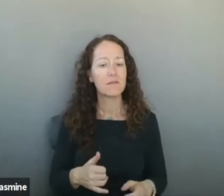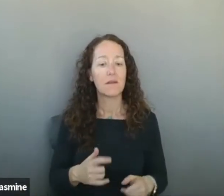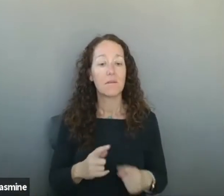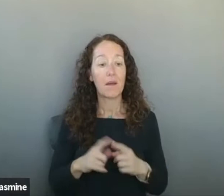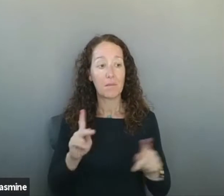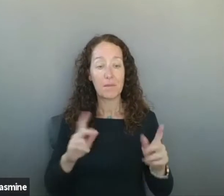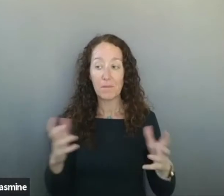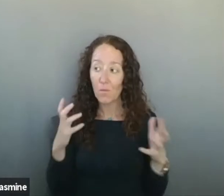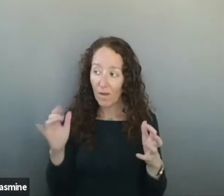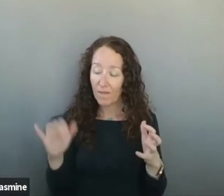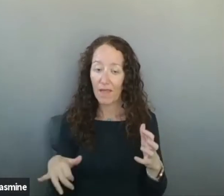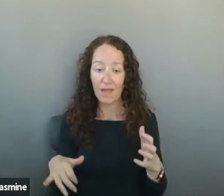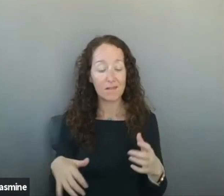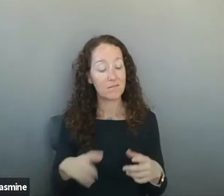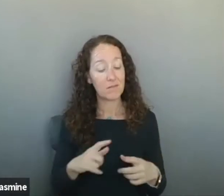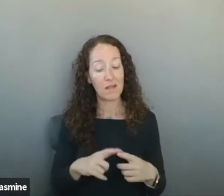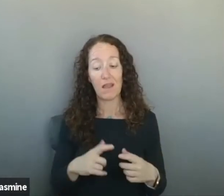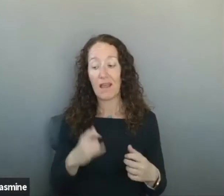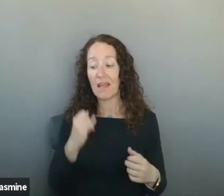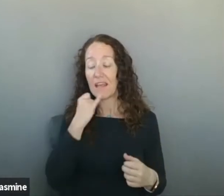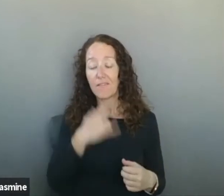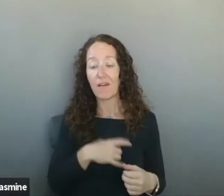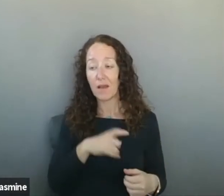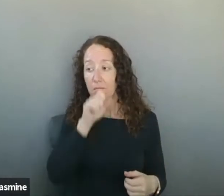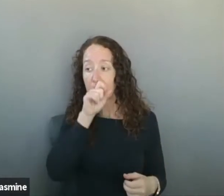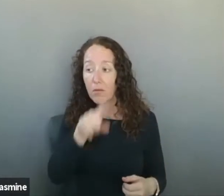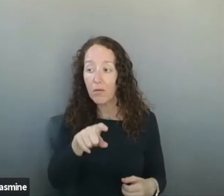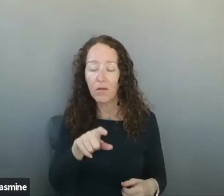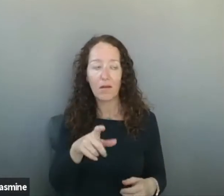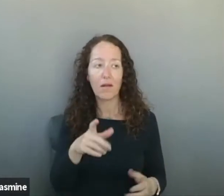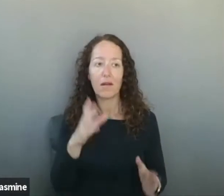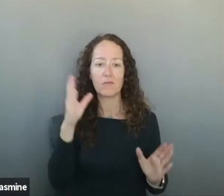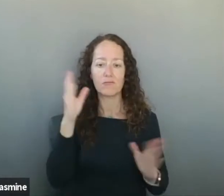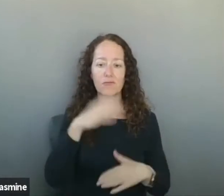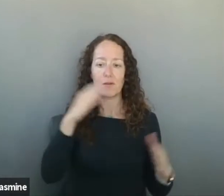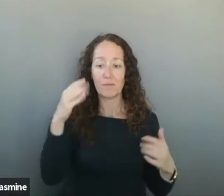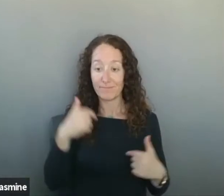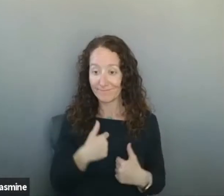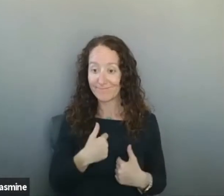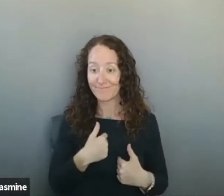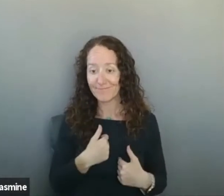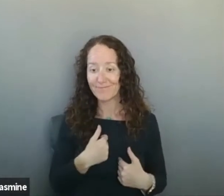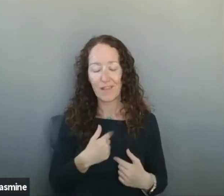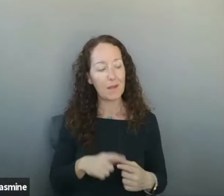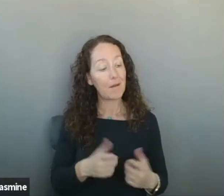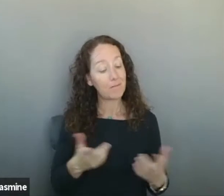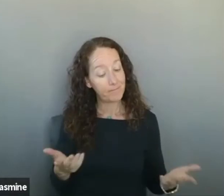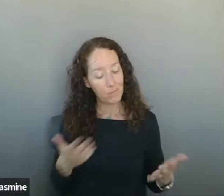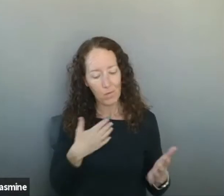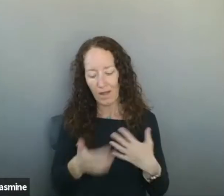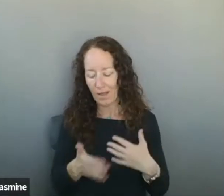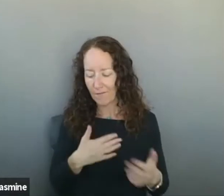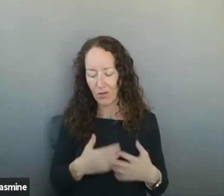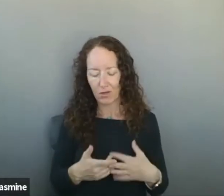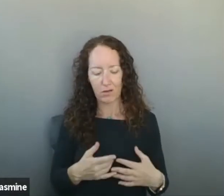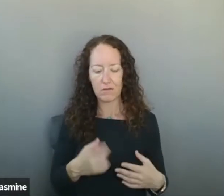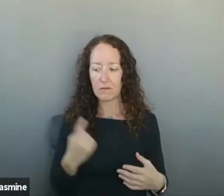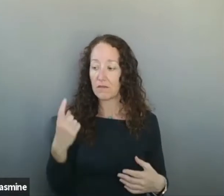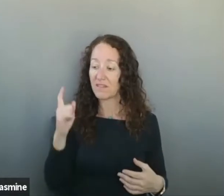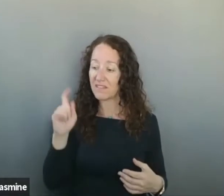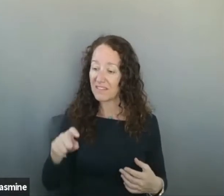but whatever, at this point, something's got to change. Until people say, okay, I'm giving it